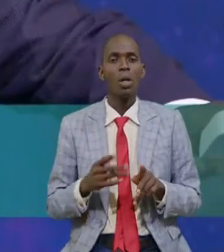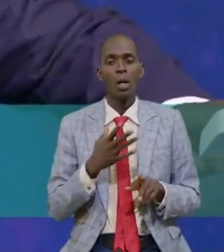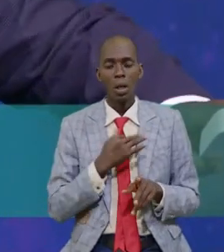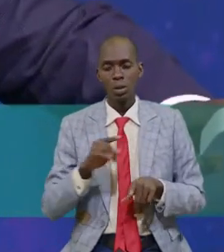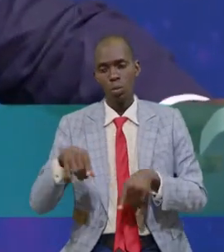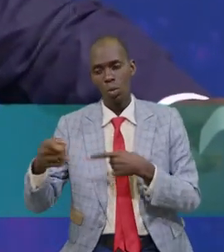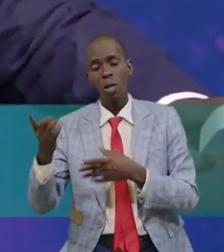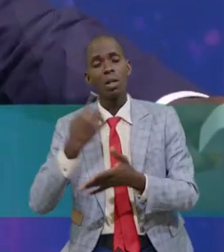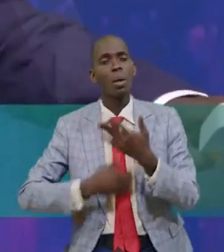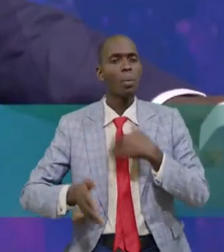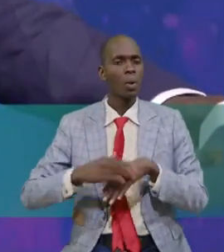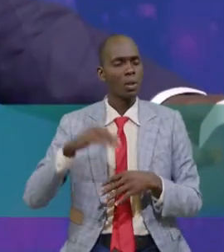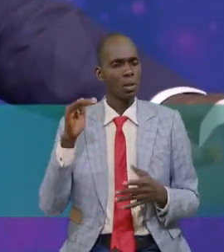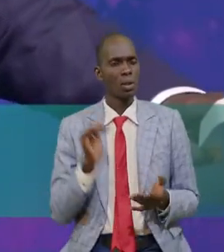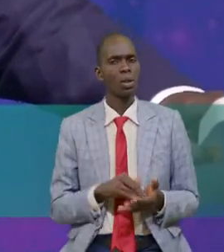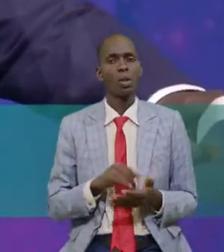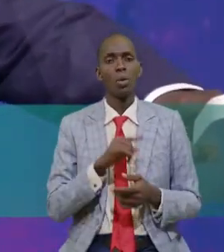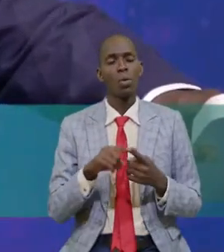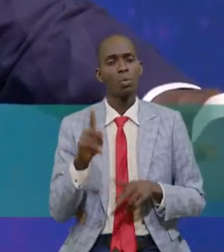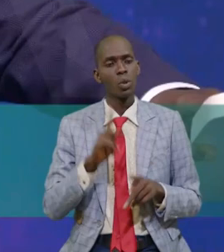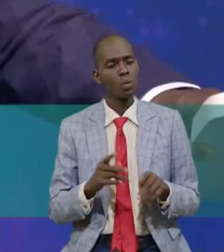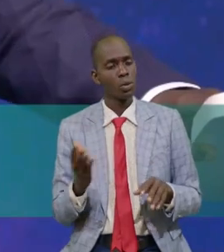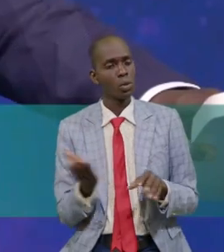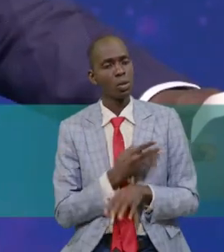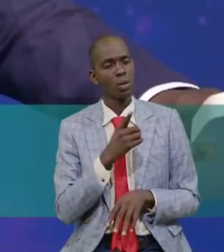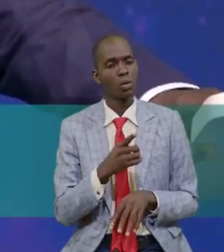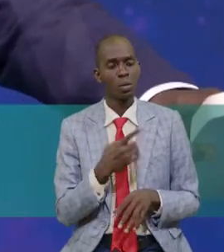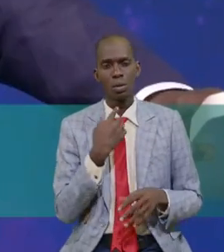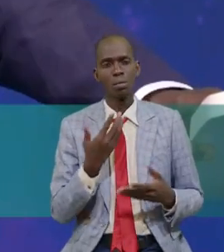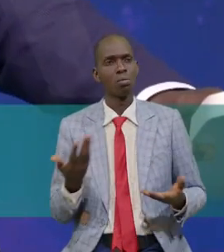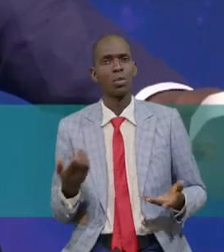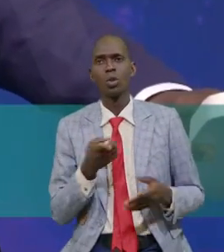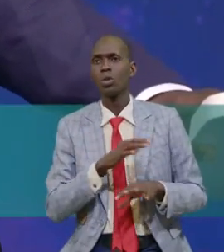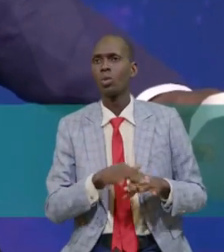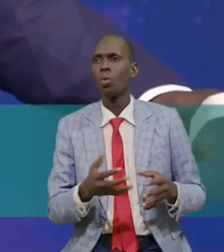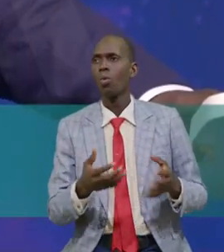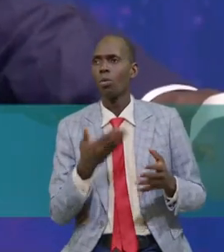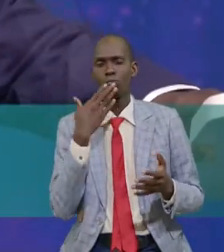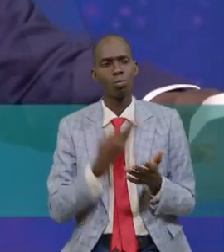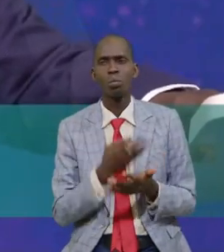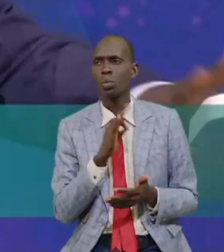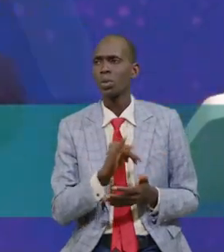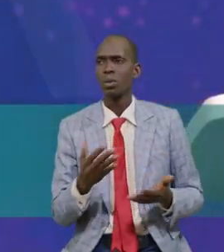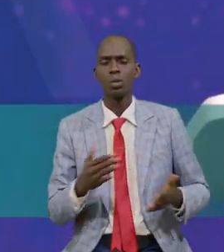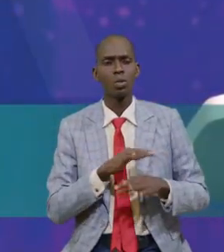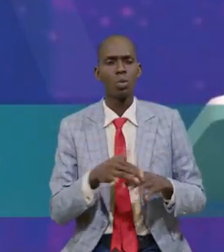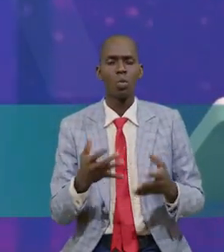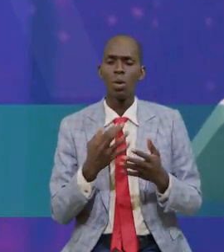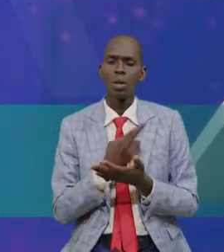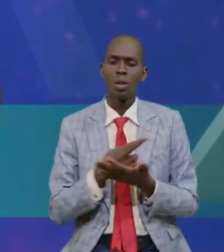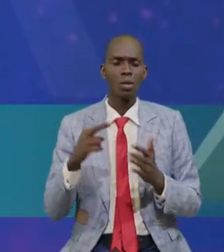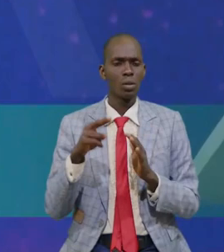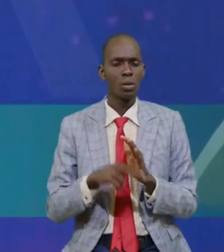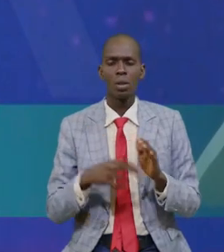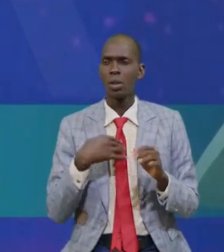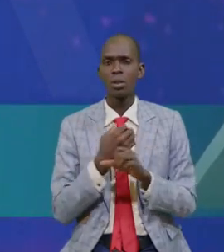say they don't want gospel here. They don't want preaching here. They don't want righteousness, salvation here. And the Lord said,